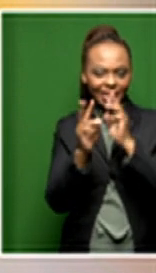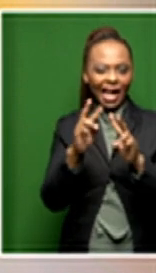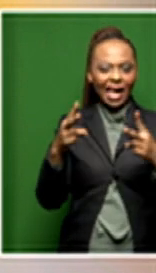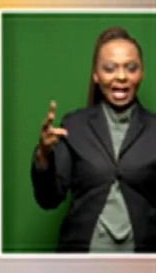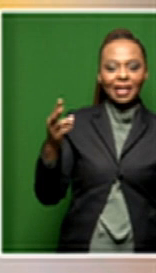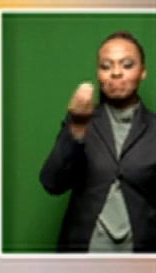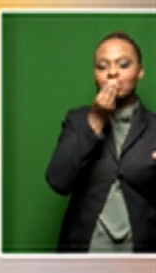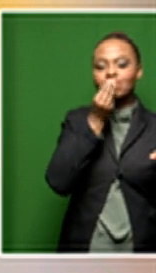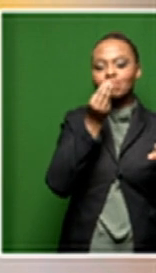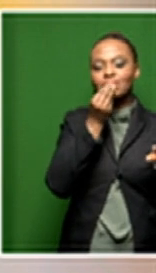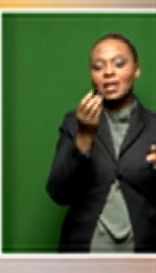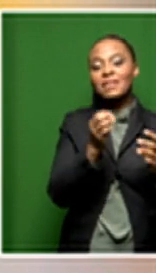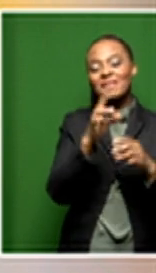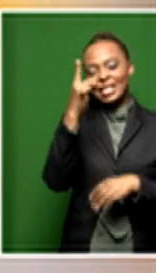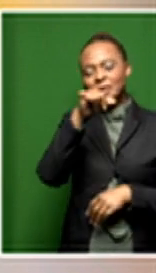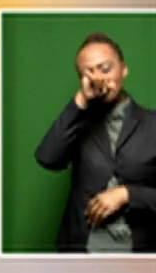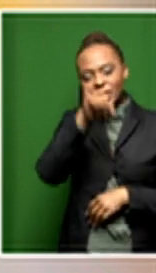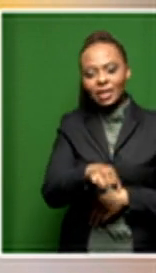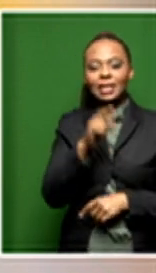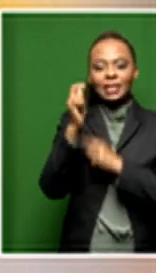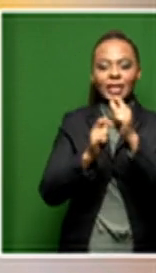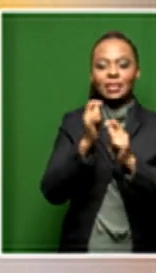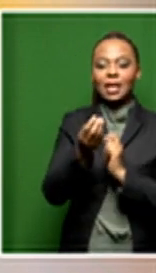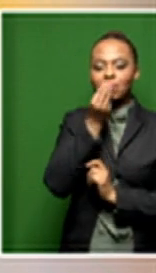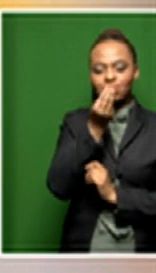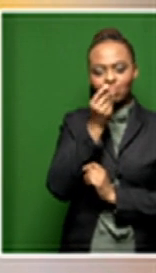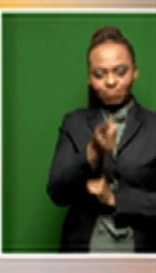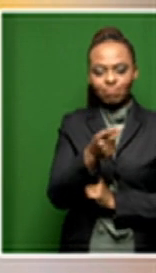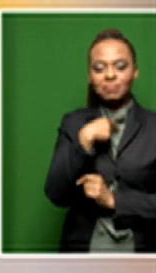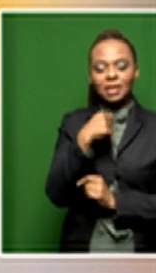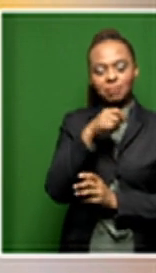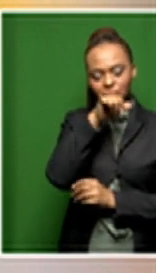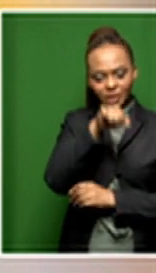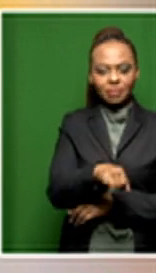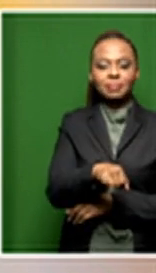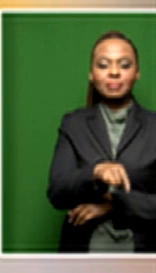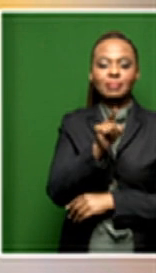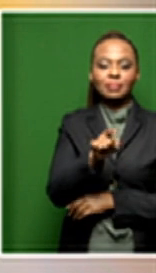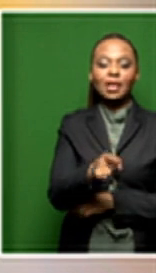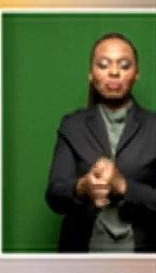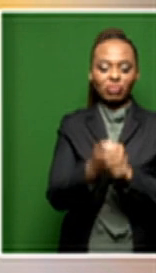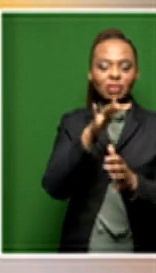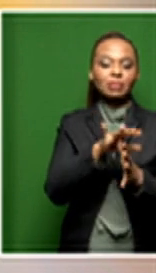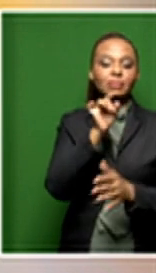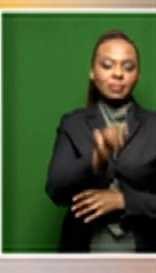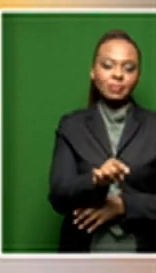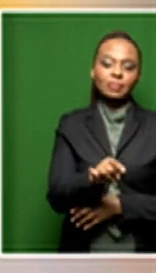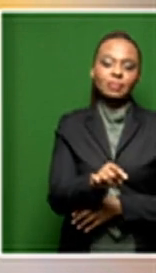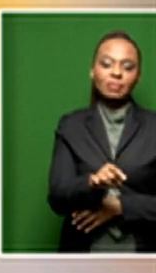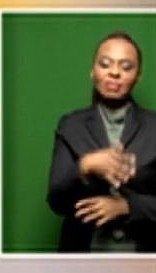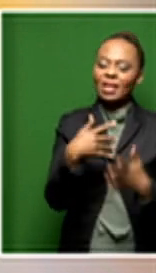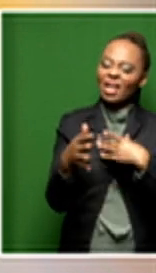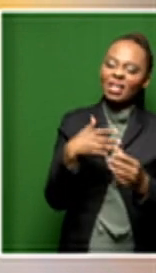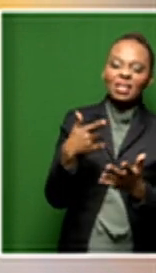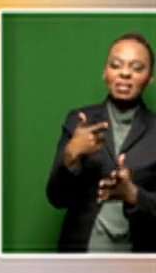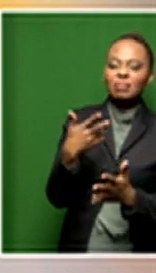my first love and my go-to is traditional meals. And I also love making any